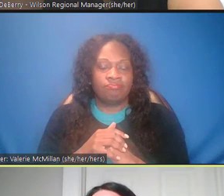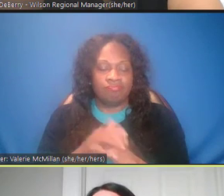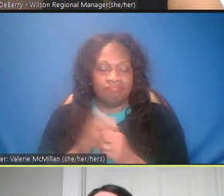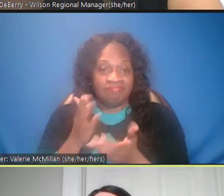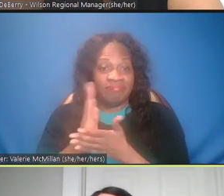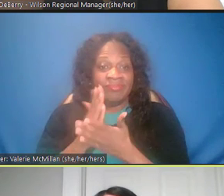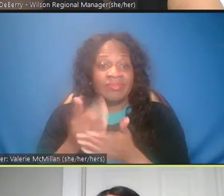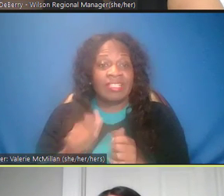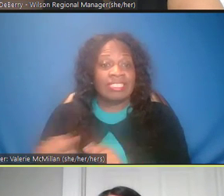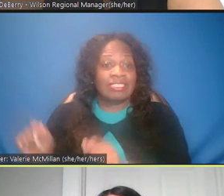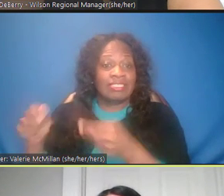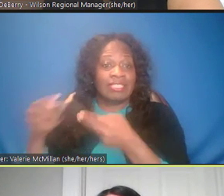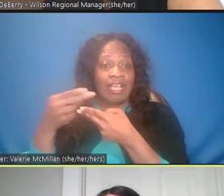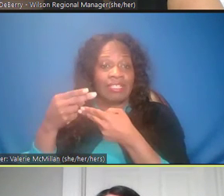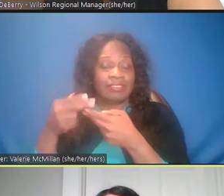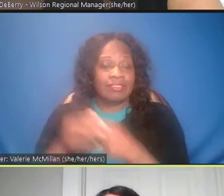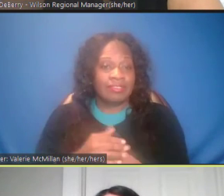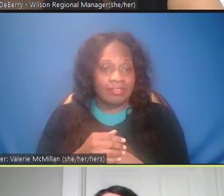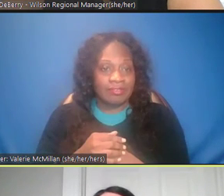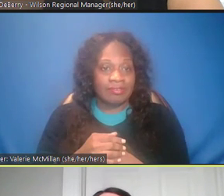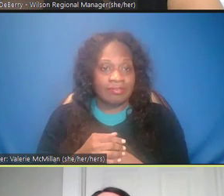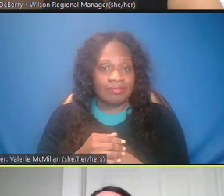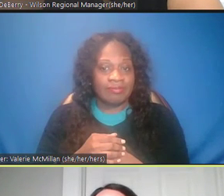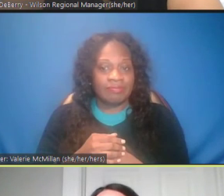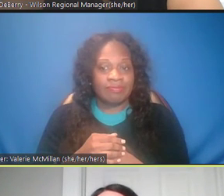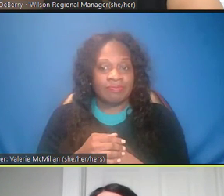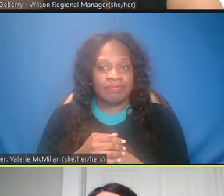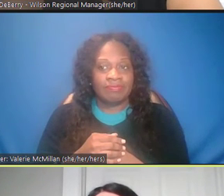All right, next slide, please.